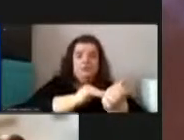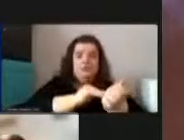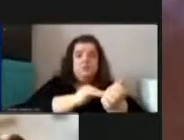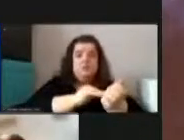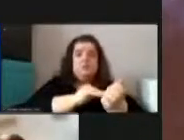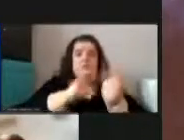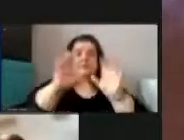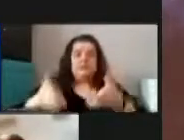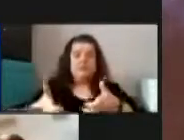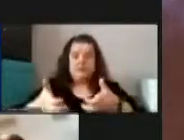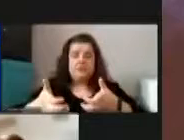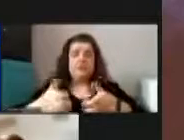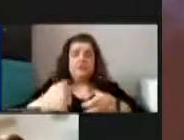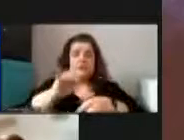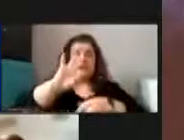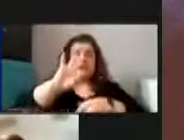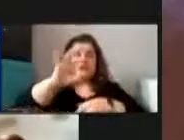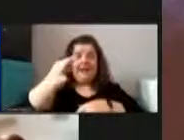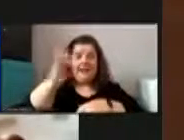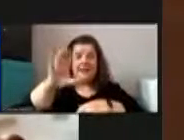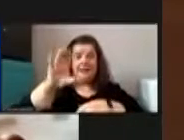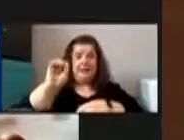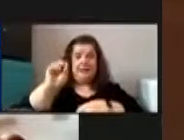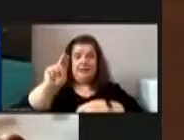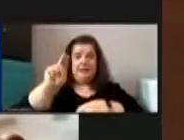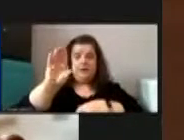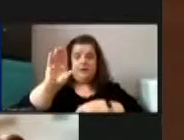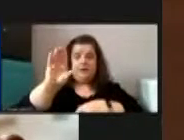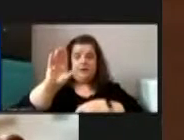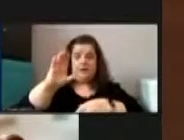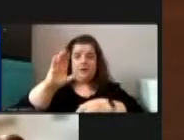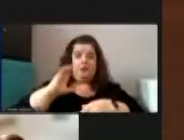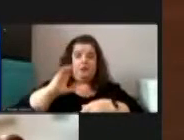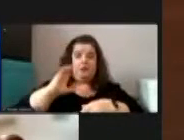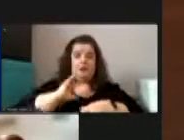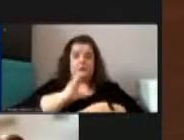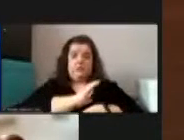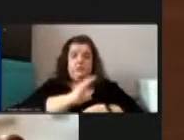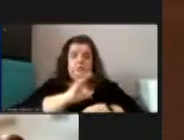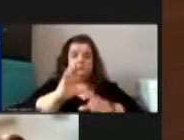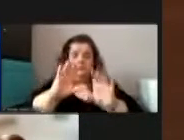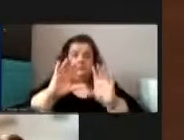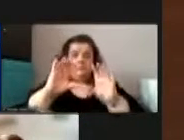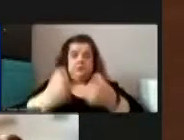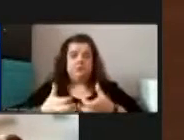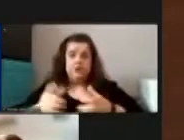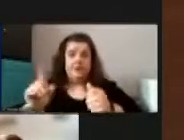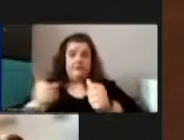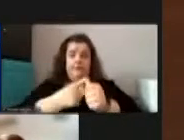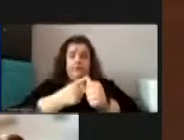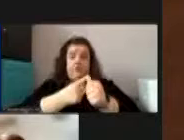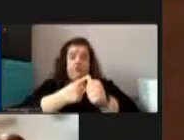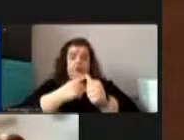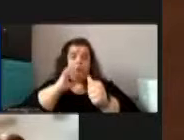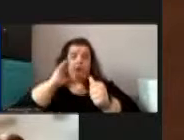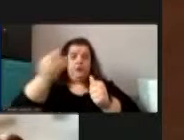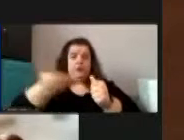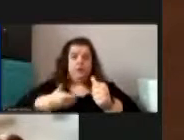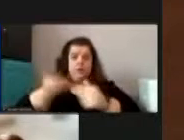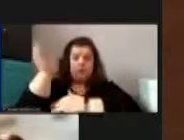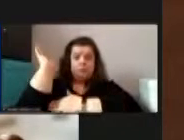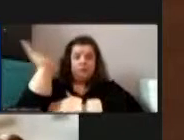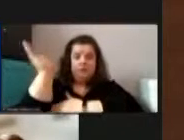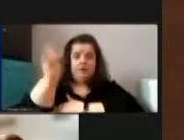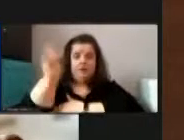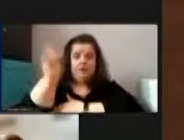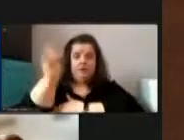District. Thank you very much. Our first order of business will be the introduction and presentation by Kate Ruckus and Corey Lehman